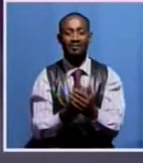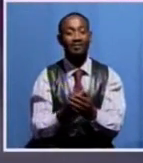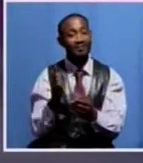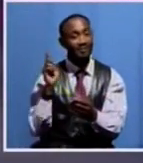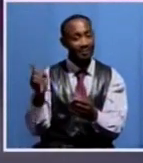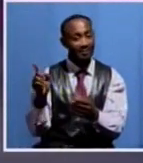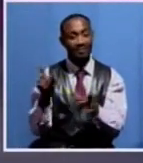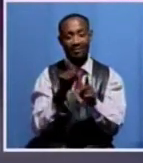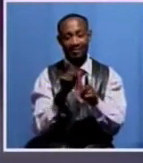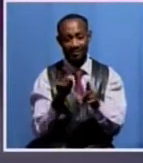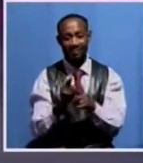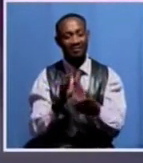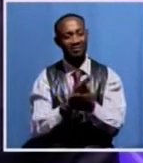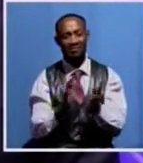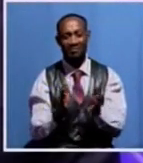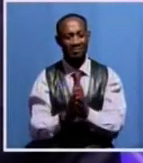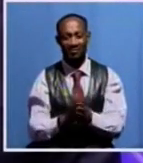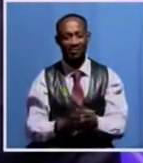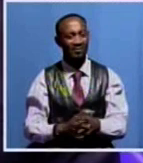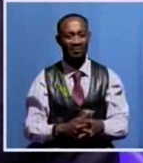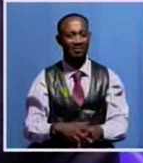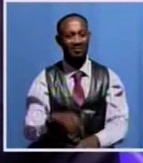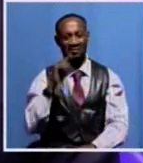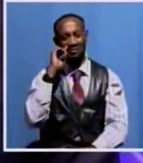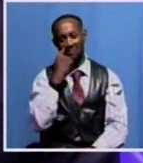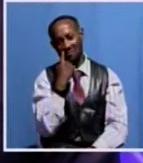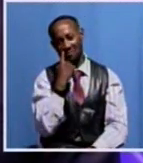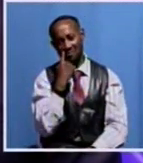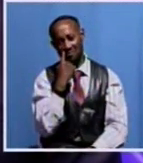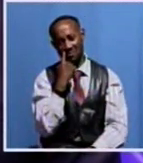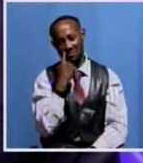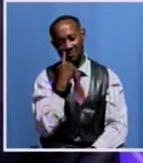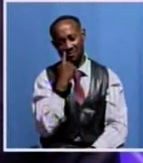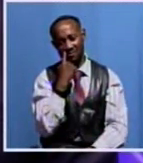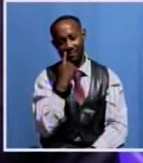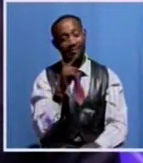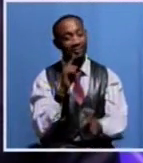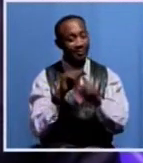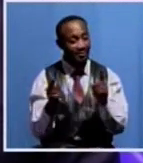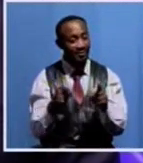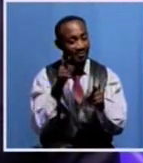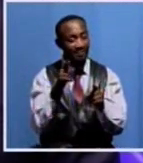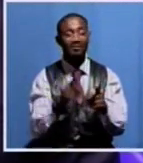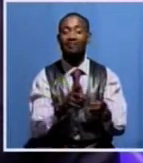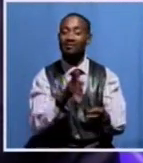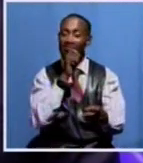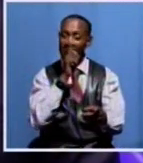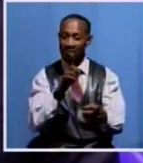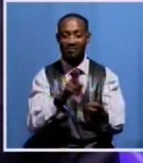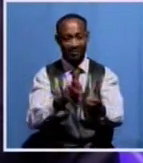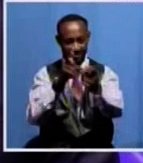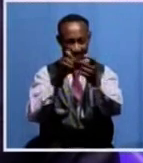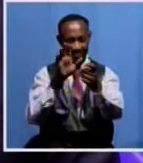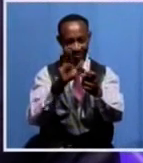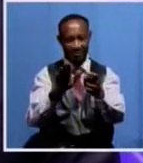by inefficiencies in our system, which makes it difficult for people to pay. But those are exactly the challenges that we want to